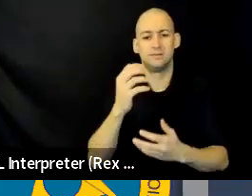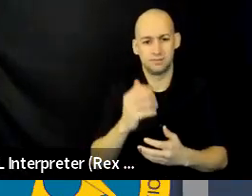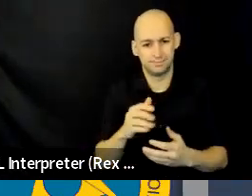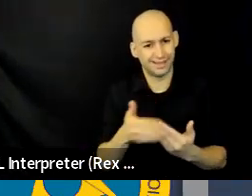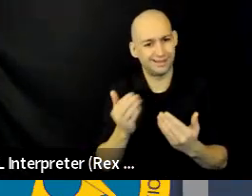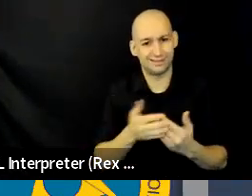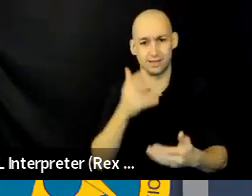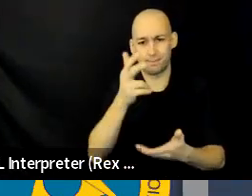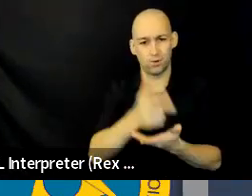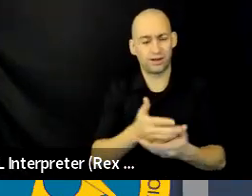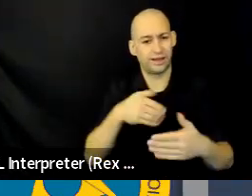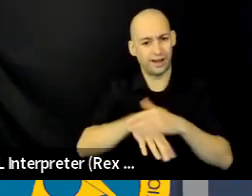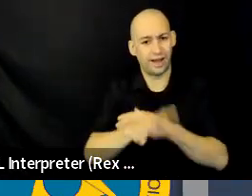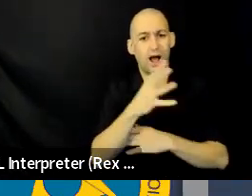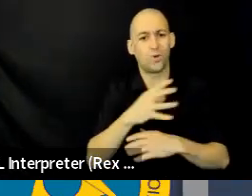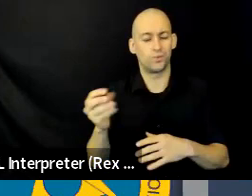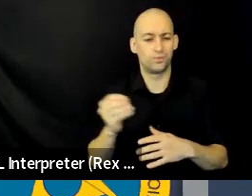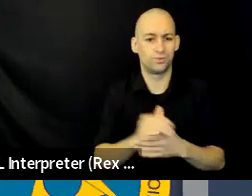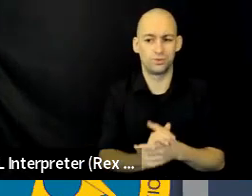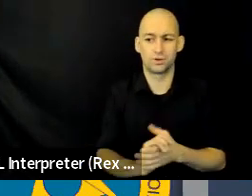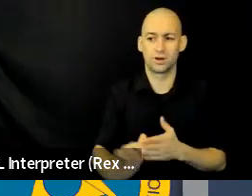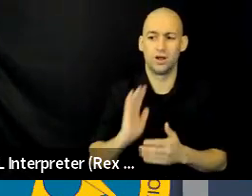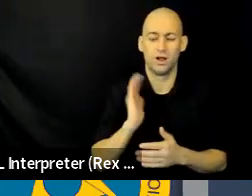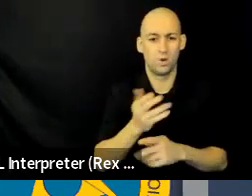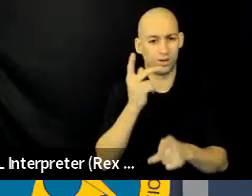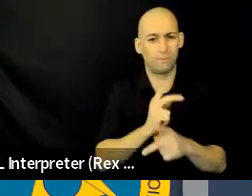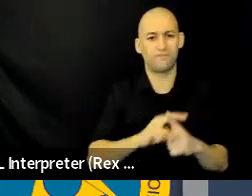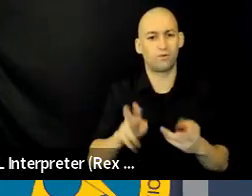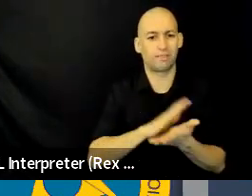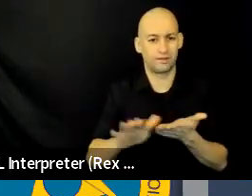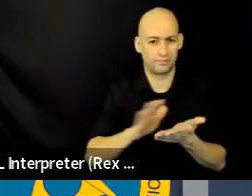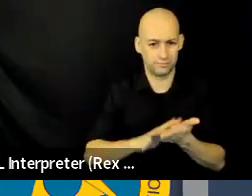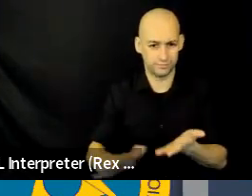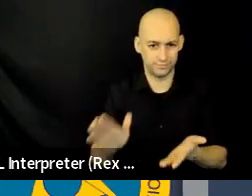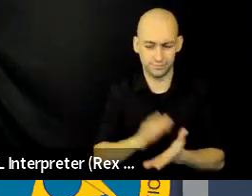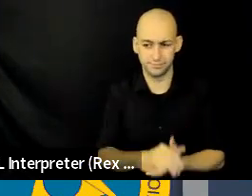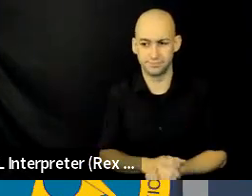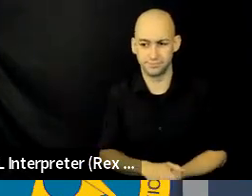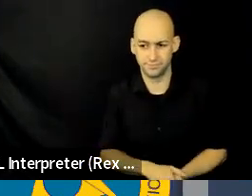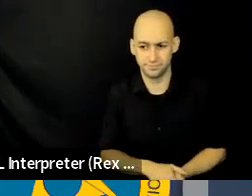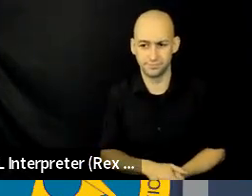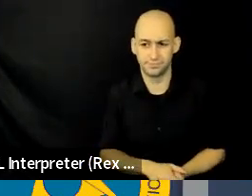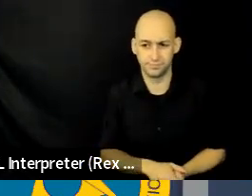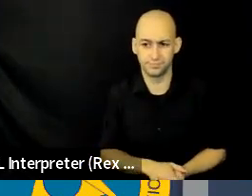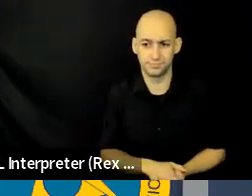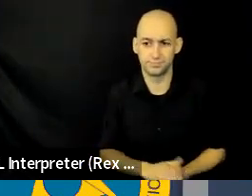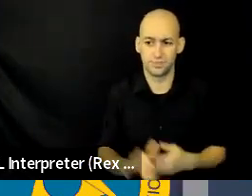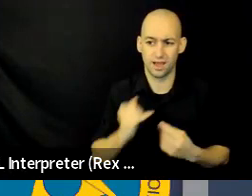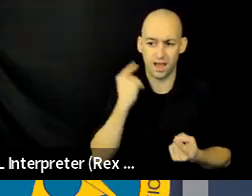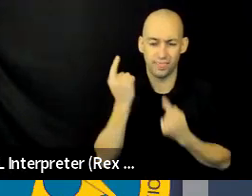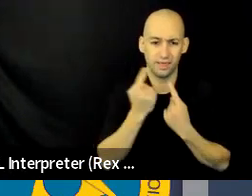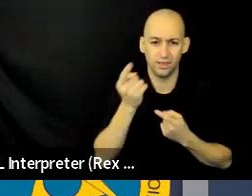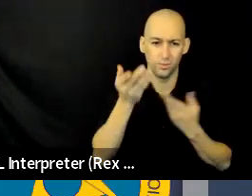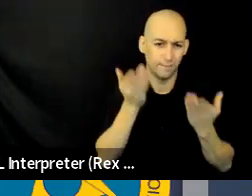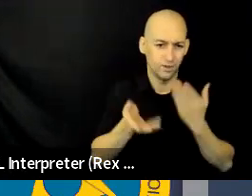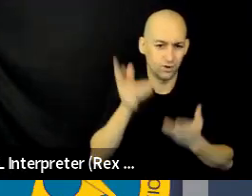park, easy to get in and out. And we keep it very clean. And, I think you probably heard